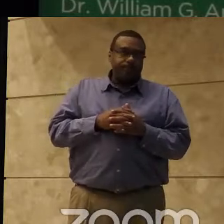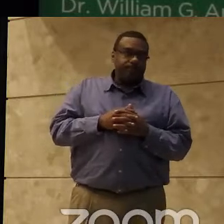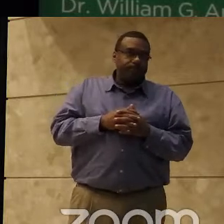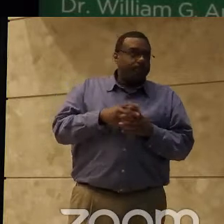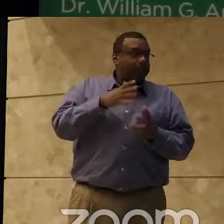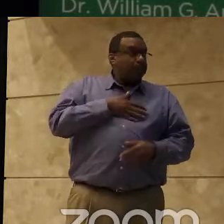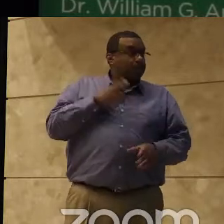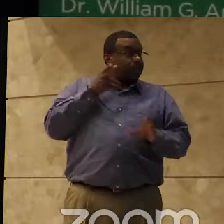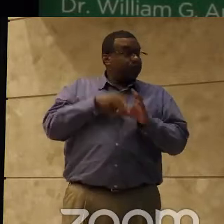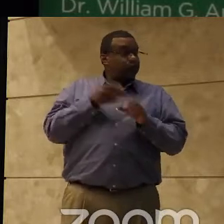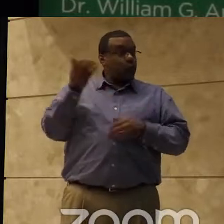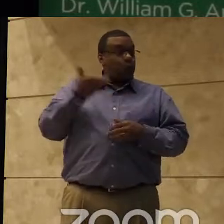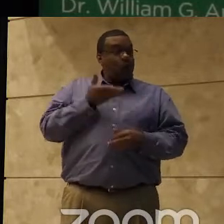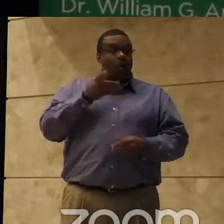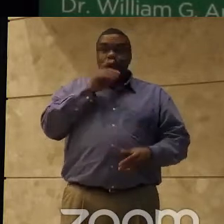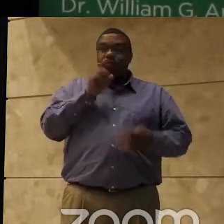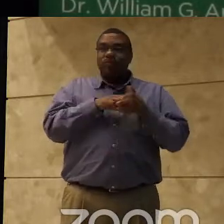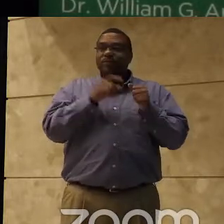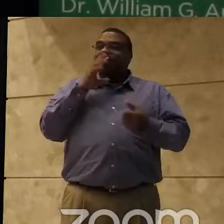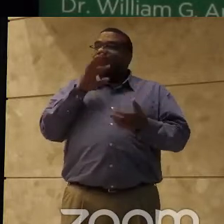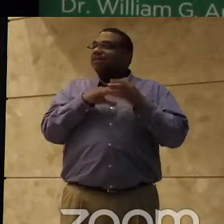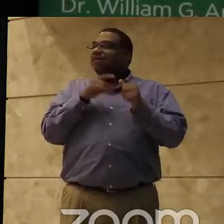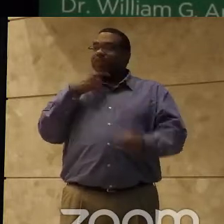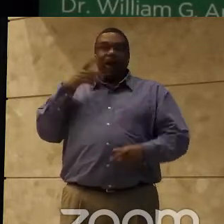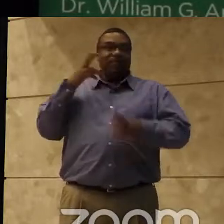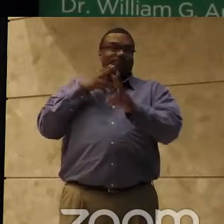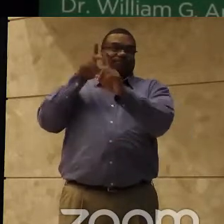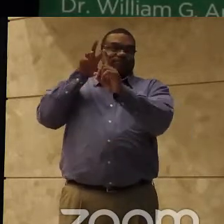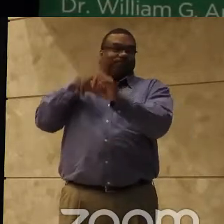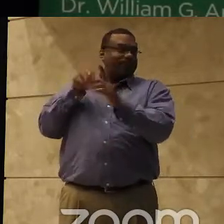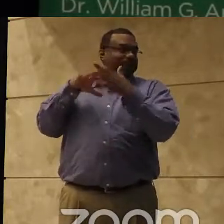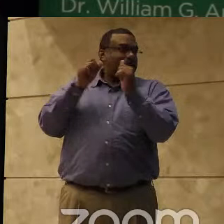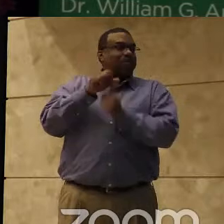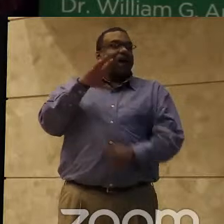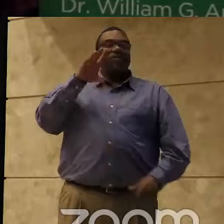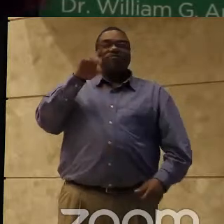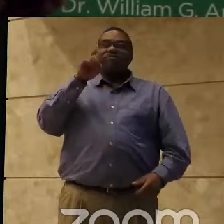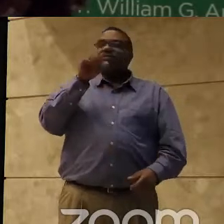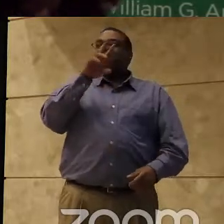Please join me in welcoming someone who's been my hero, Dr. Freeman Hrabowski.